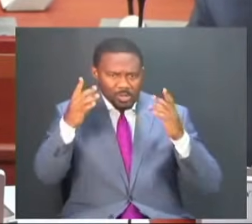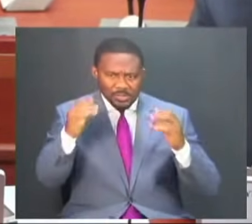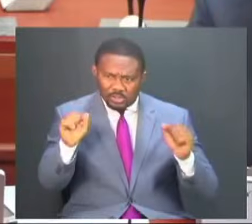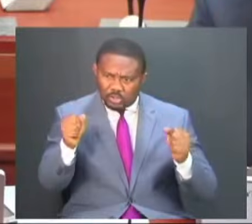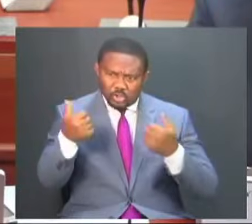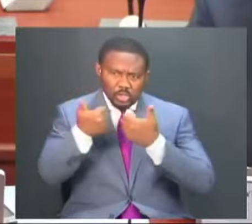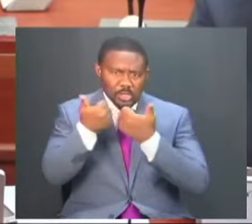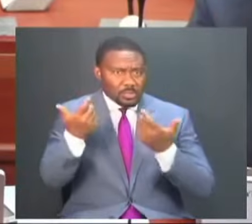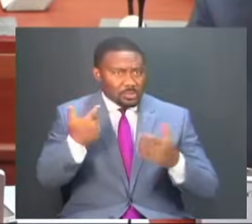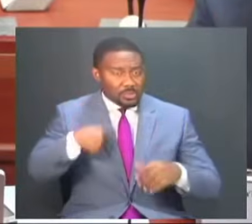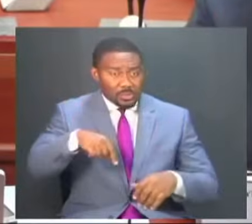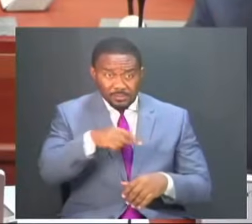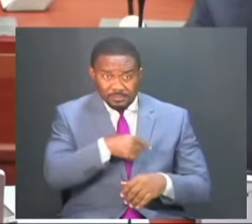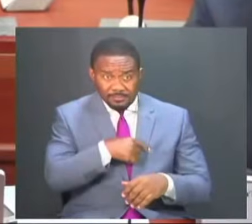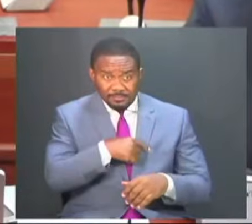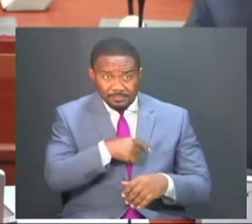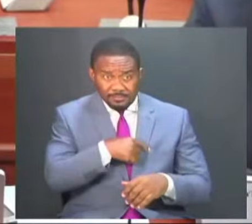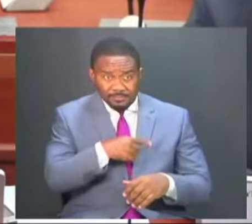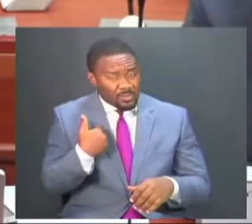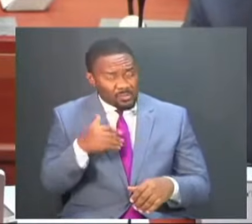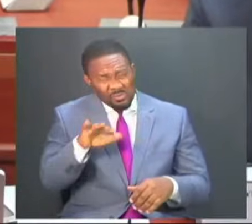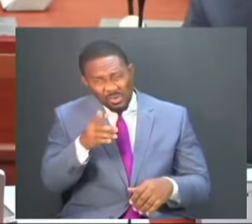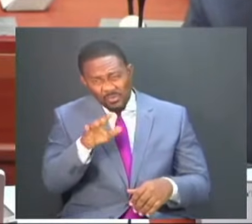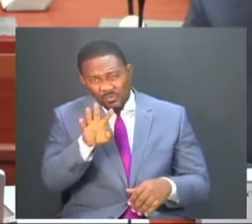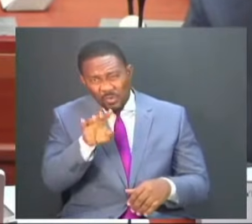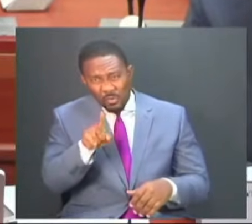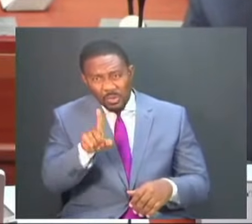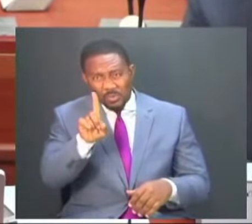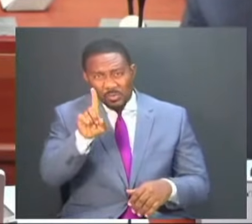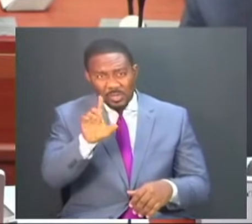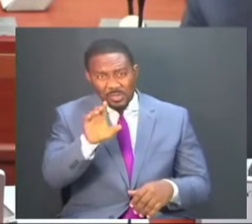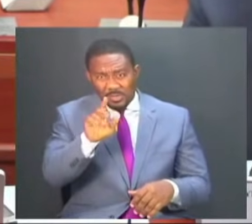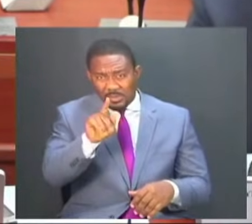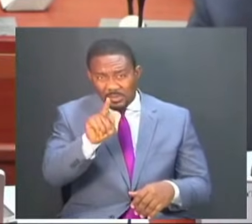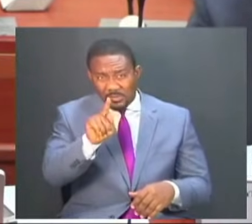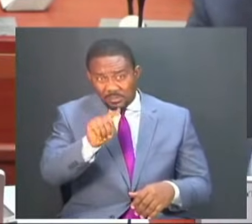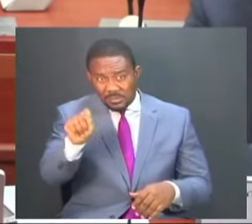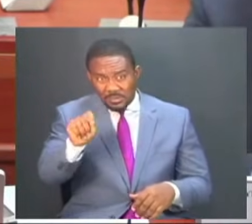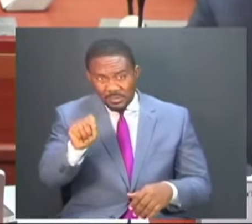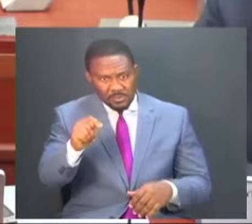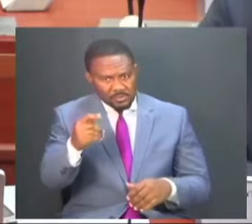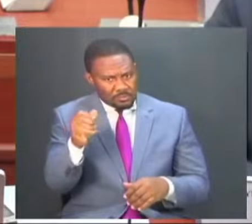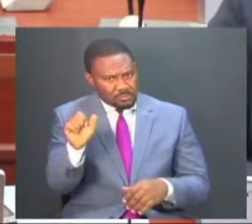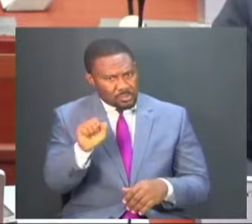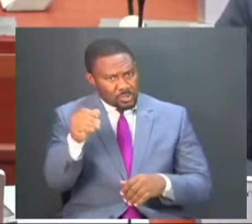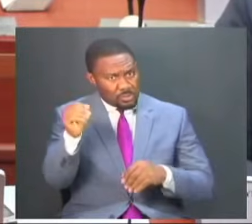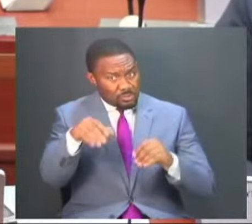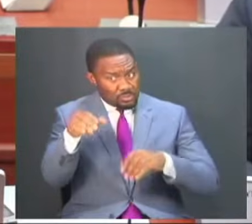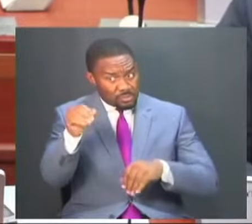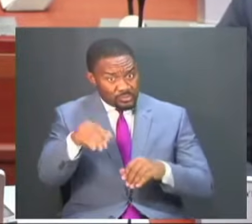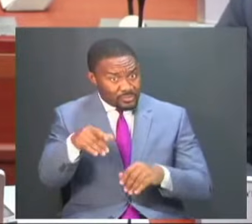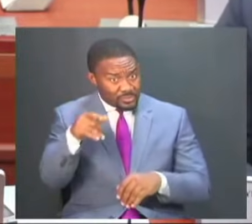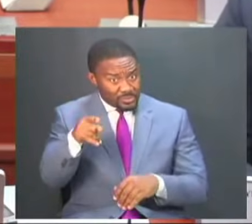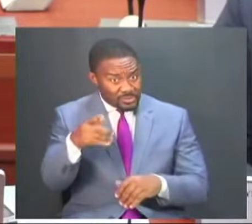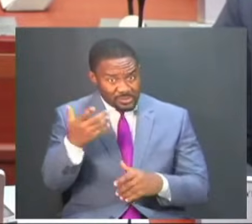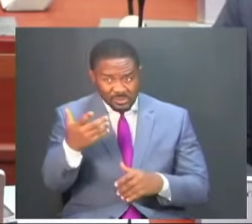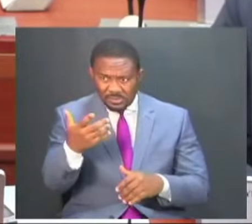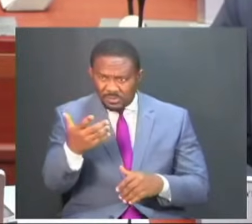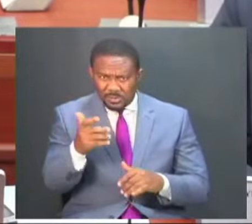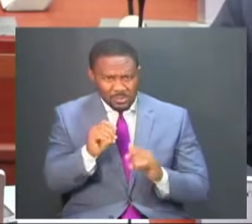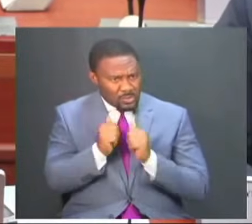us. And we have about $4.1 trillion investment in the wallet, and there's no